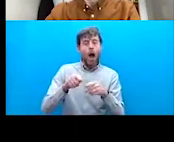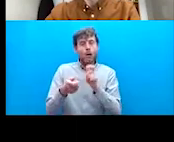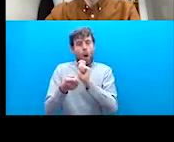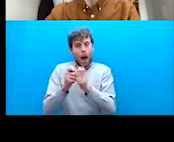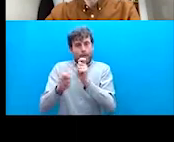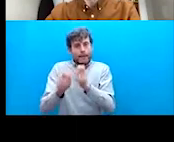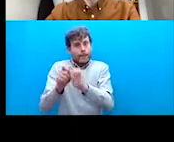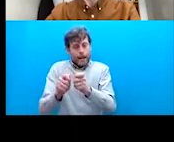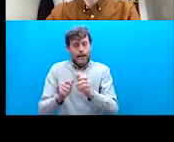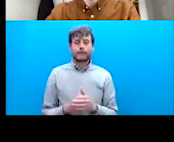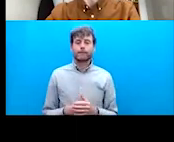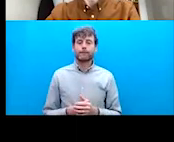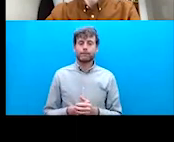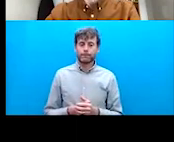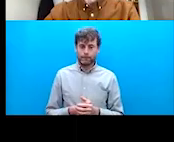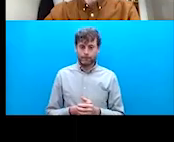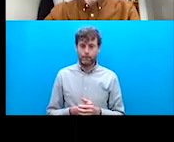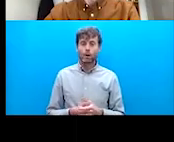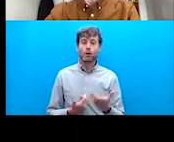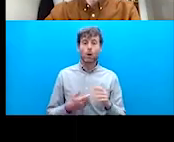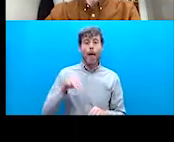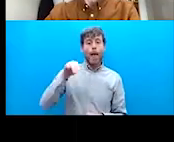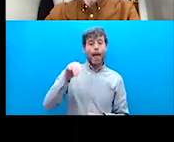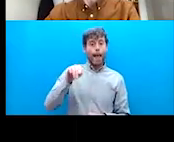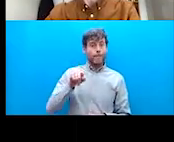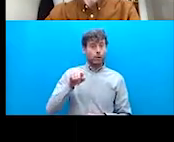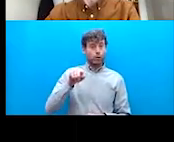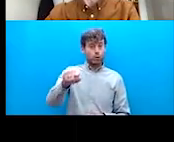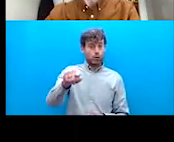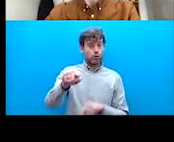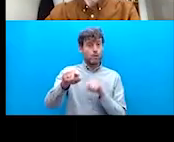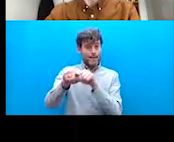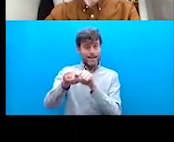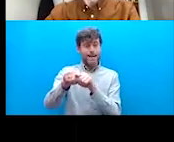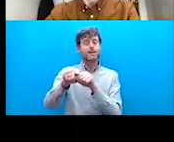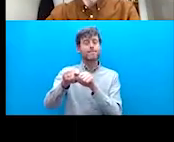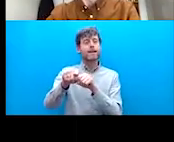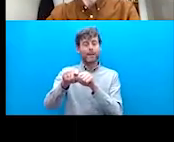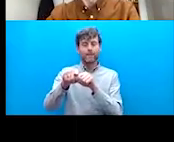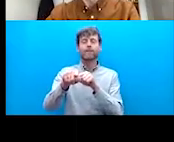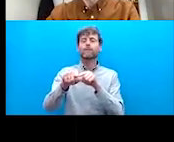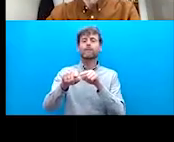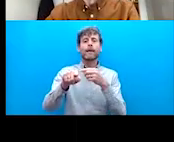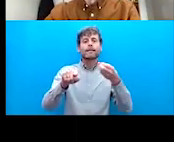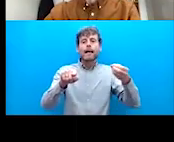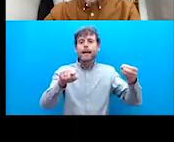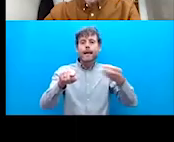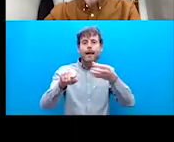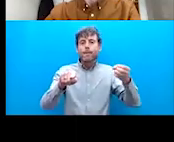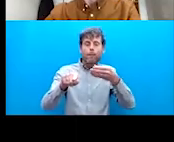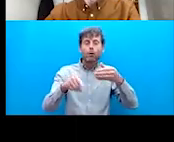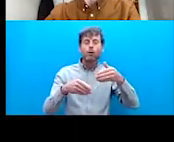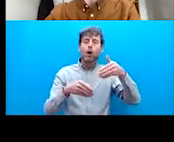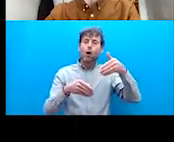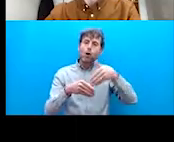will instead favor the M stream if the input is a content or an open class word, or,